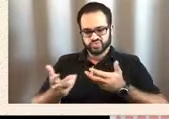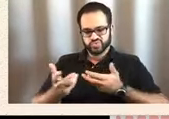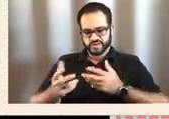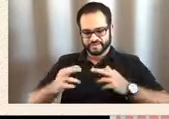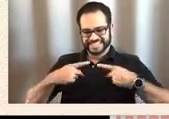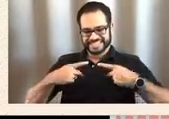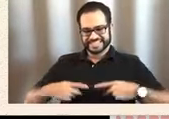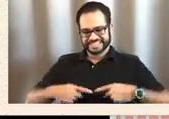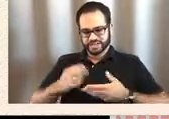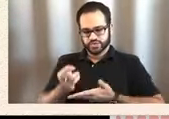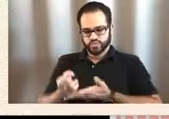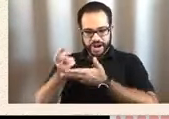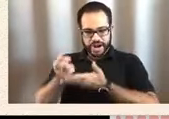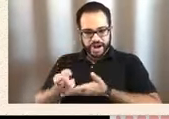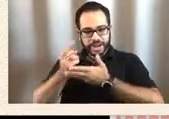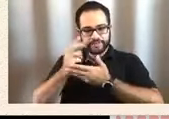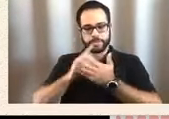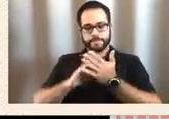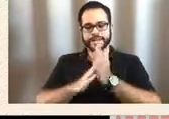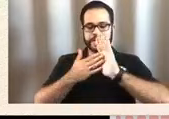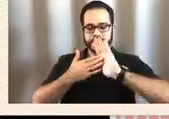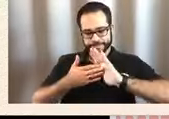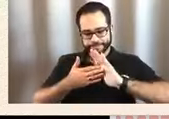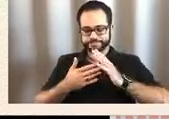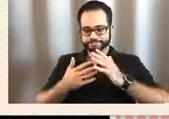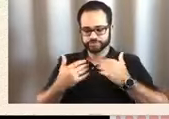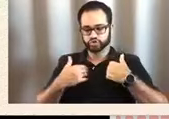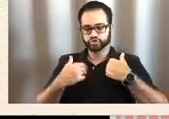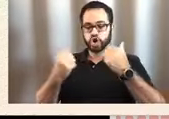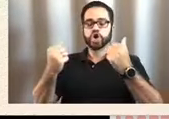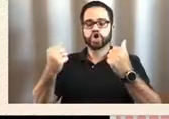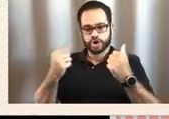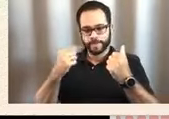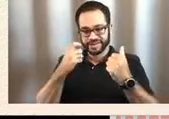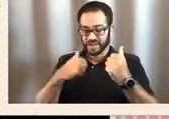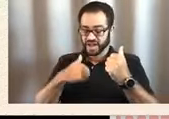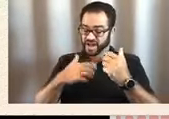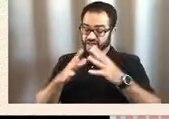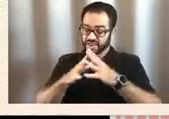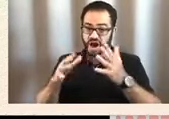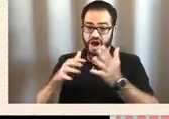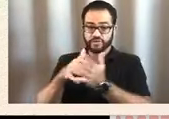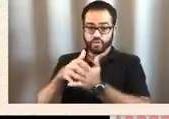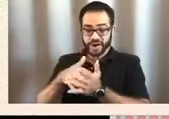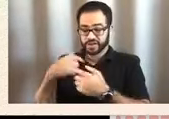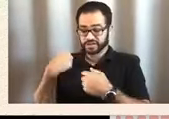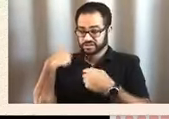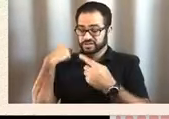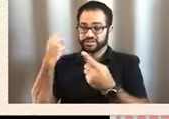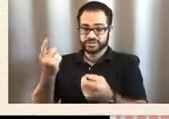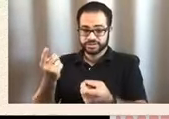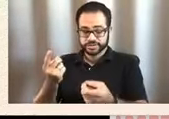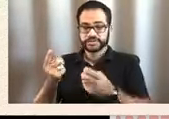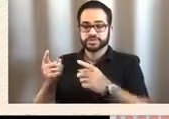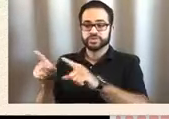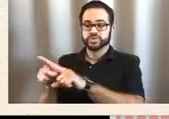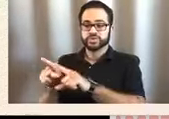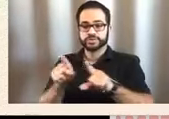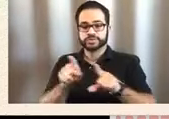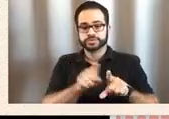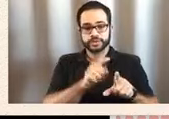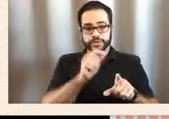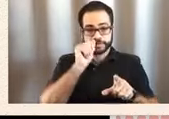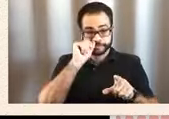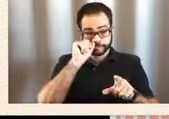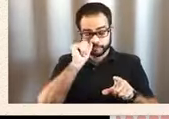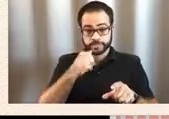stronger, as I had to overcome a lot of weakness, as well as I've been fortunate